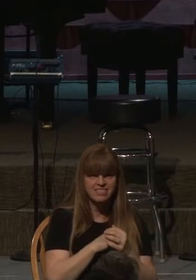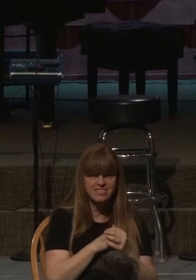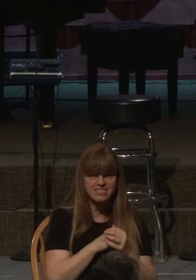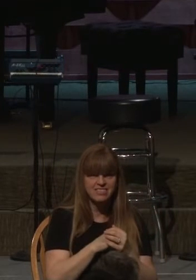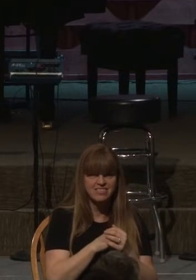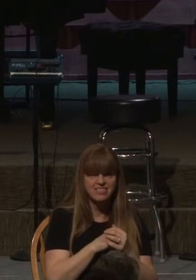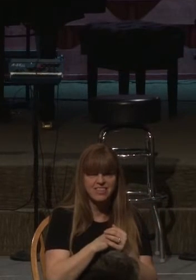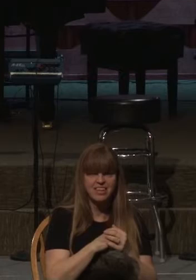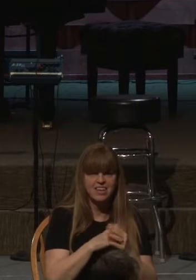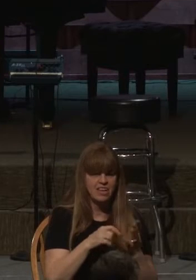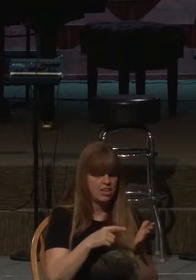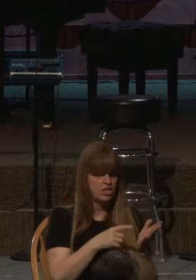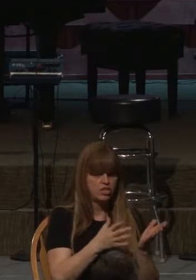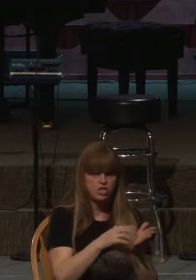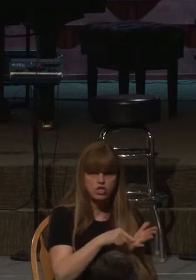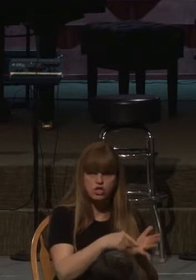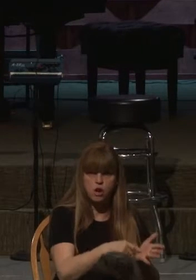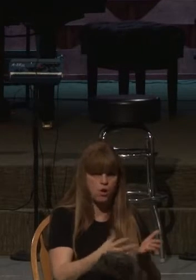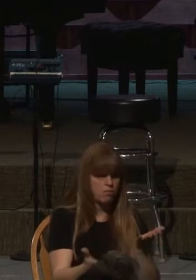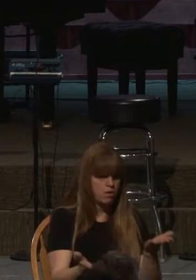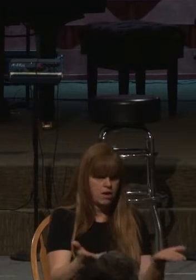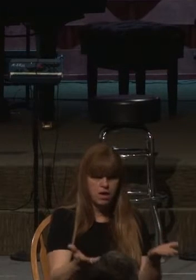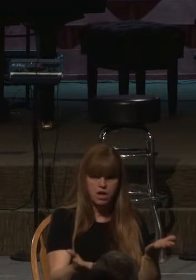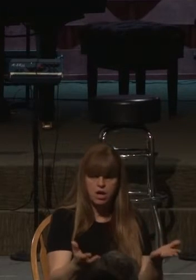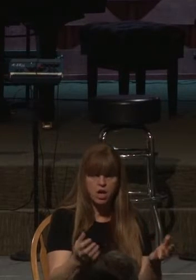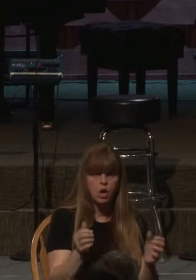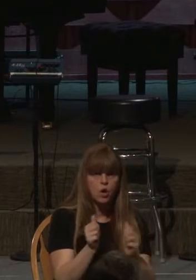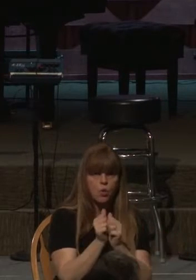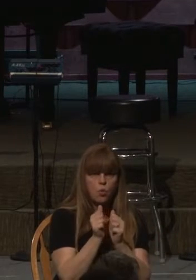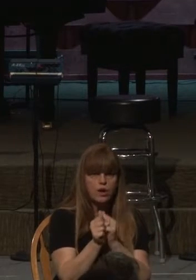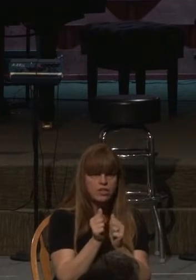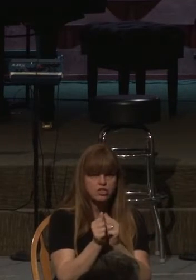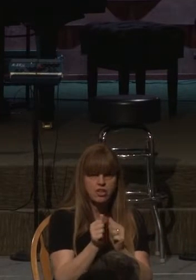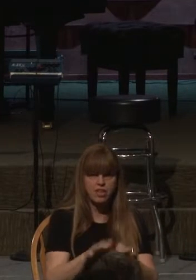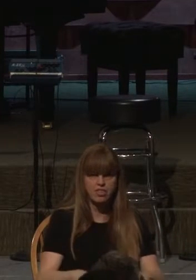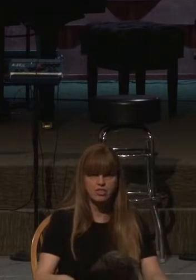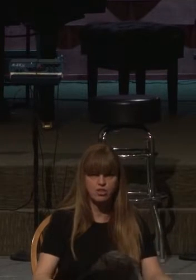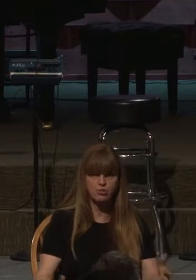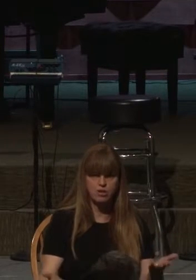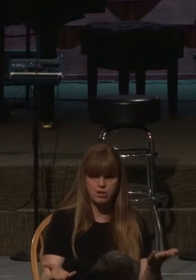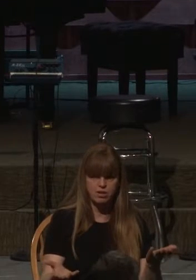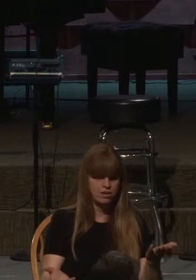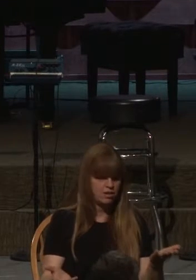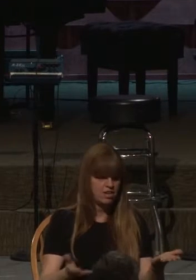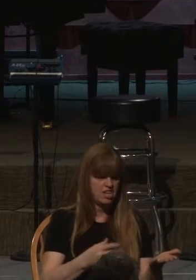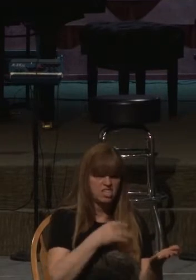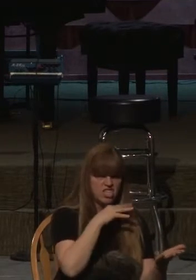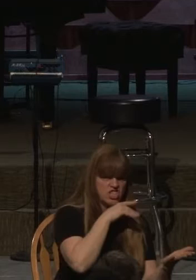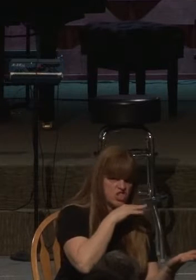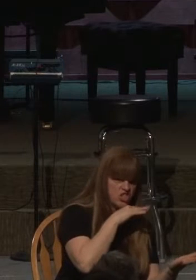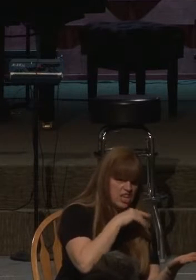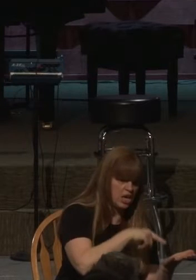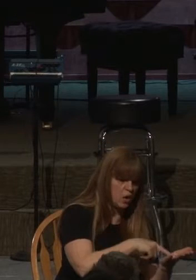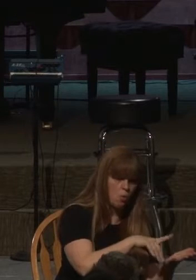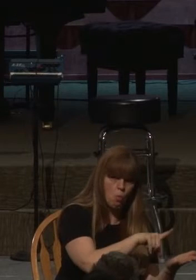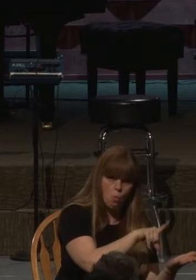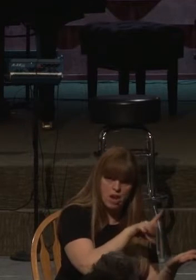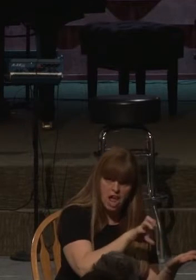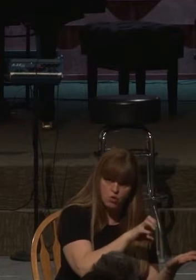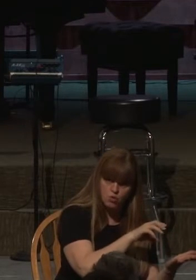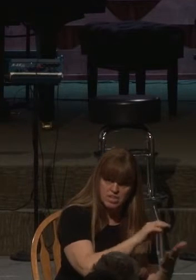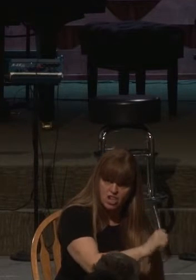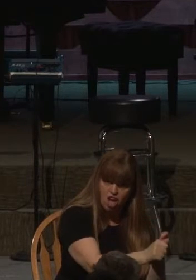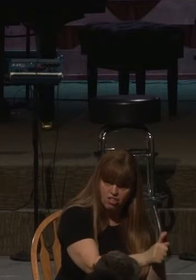And you show those two to the immature little children. And I venture to say that every